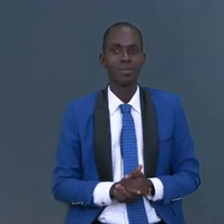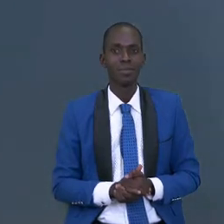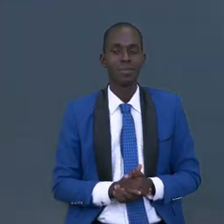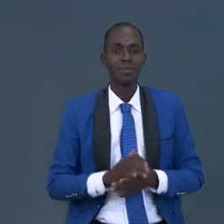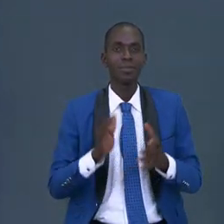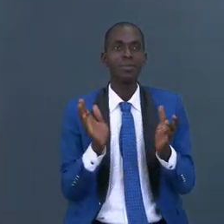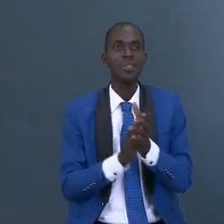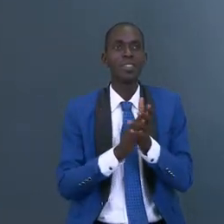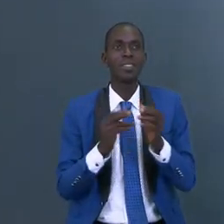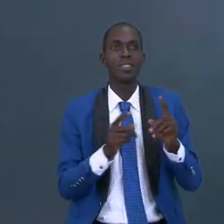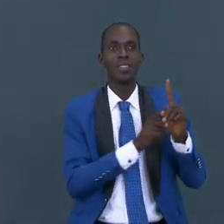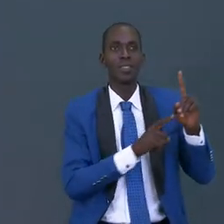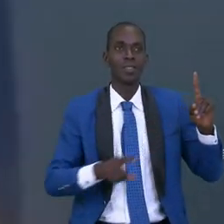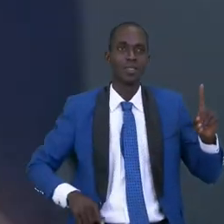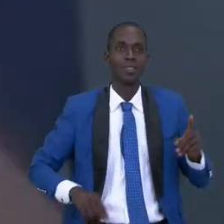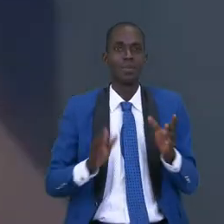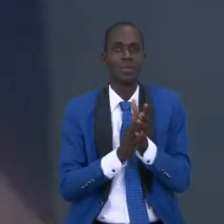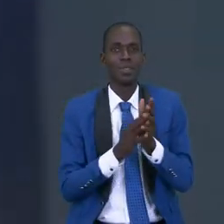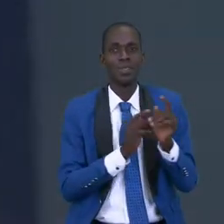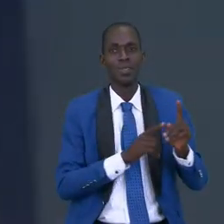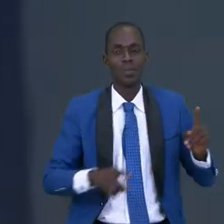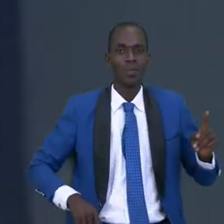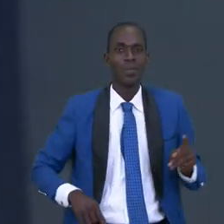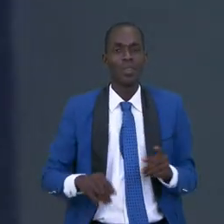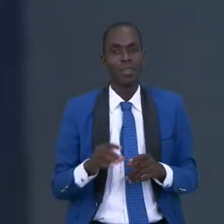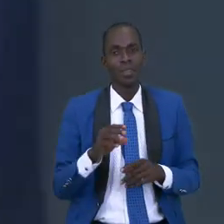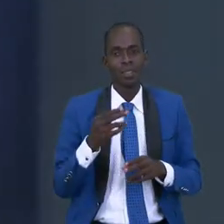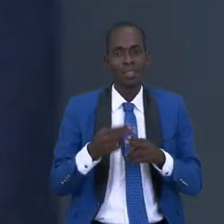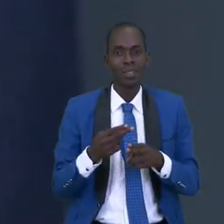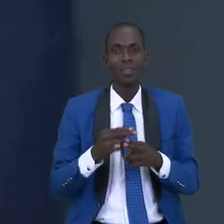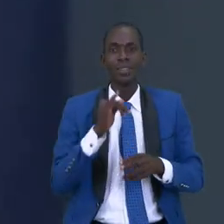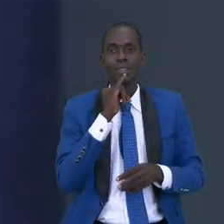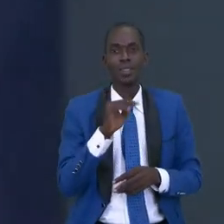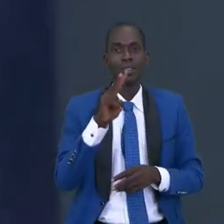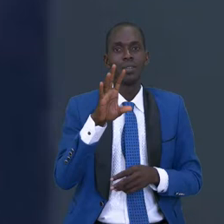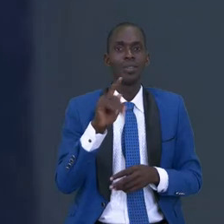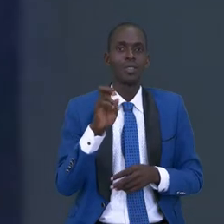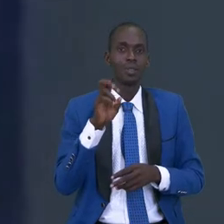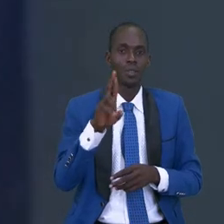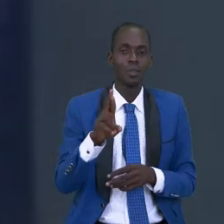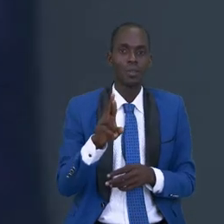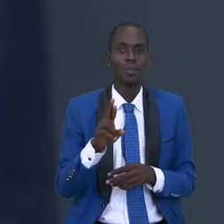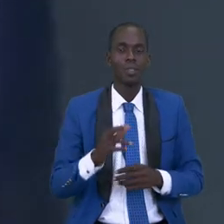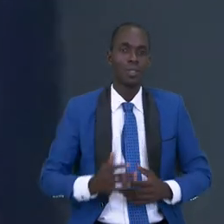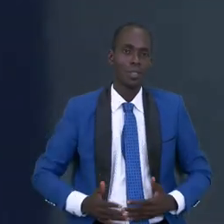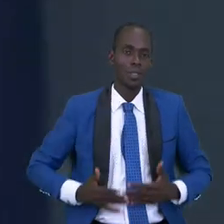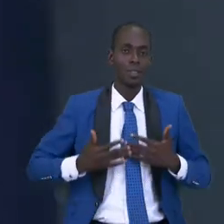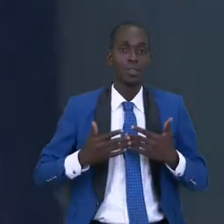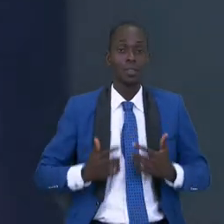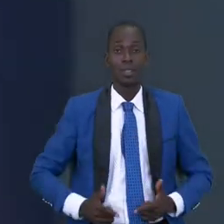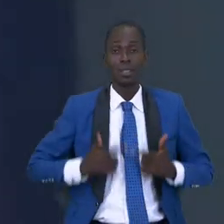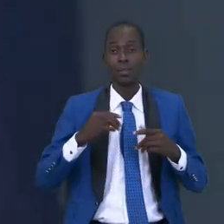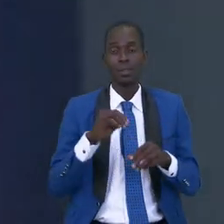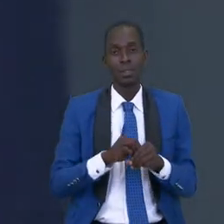Praise the Lord. God is good. My name is Victor Ogechukwu Adekwe. I live in the United States of